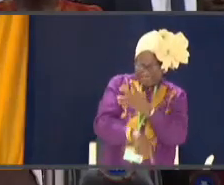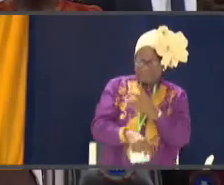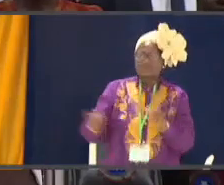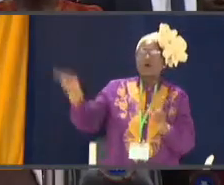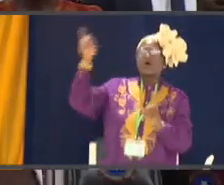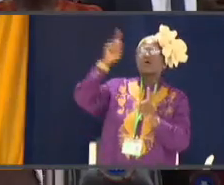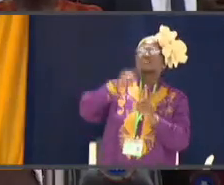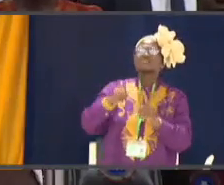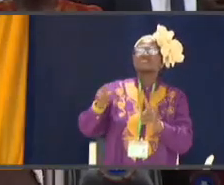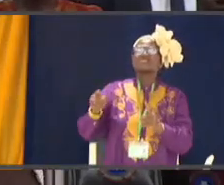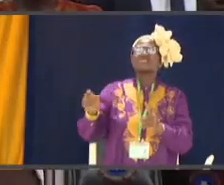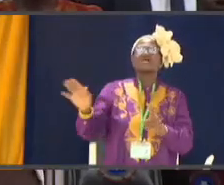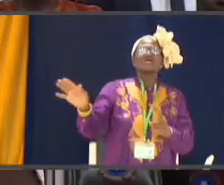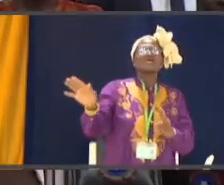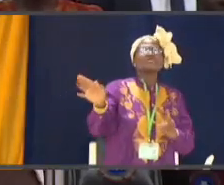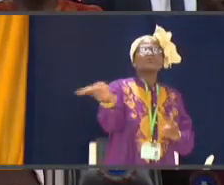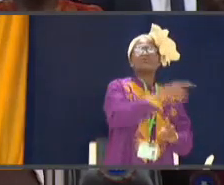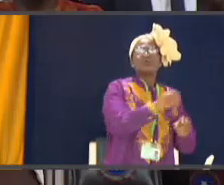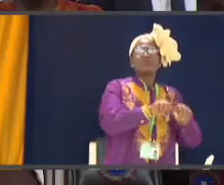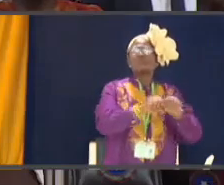until you break through to oil.